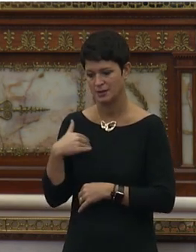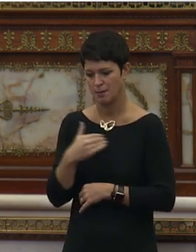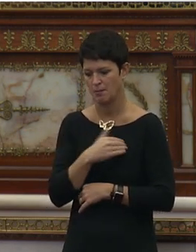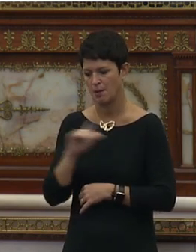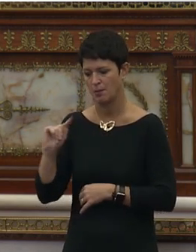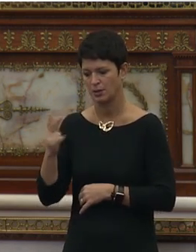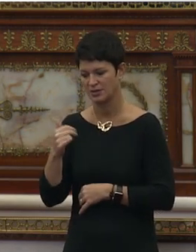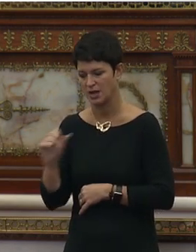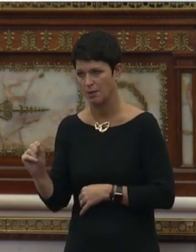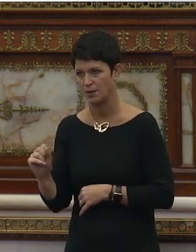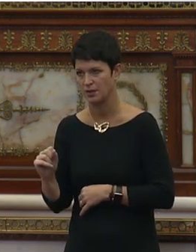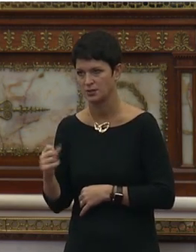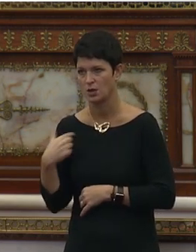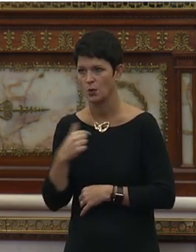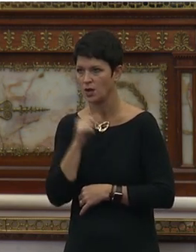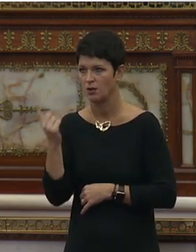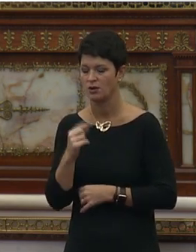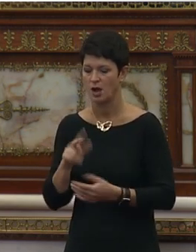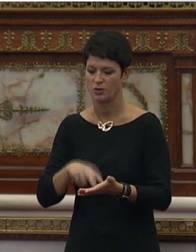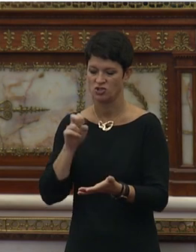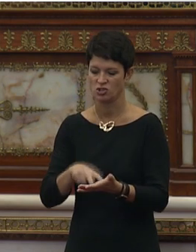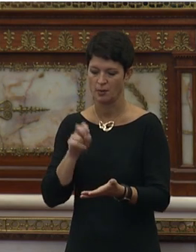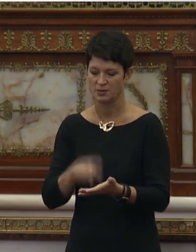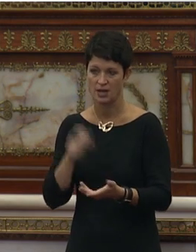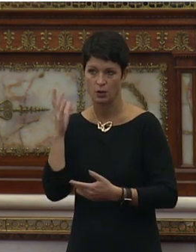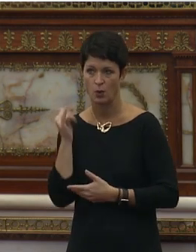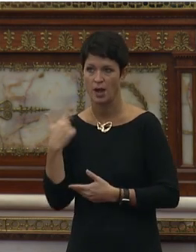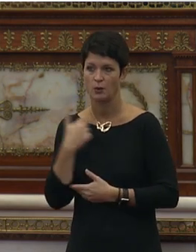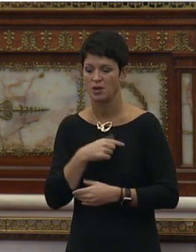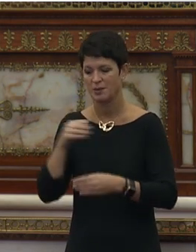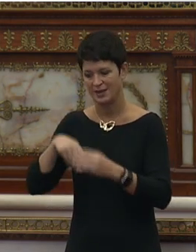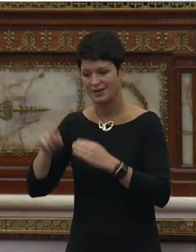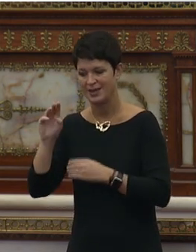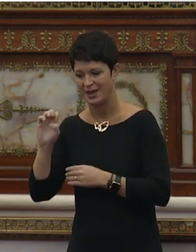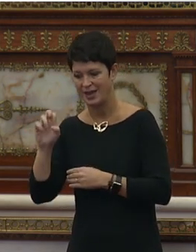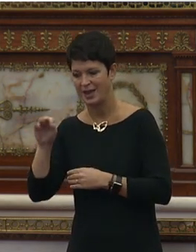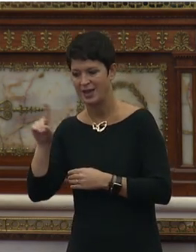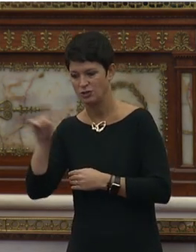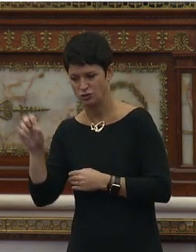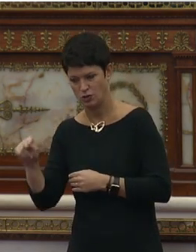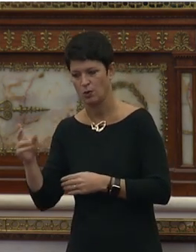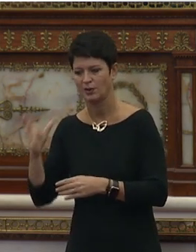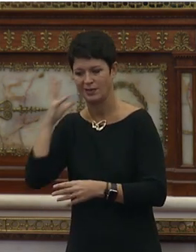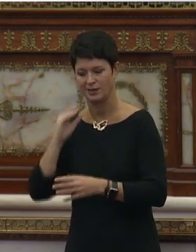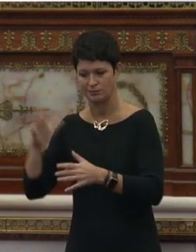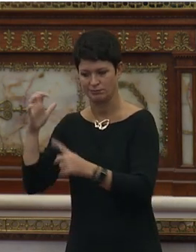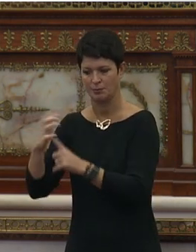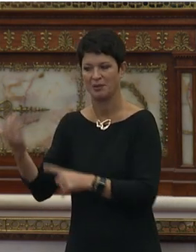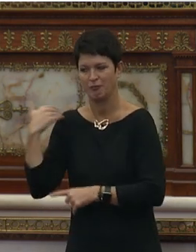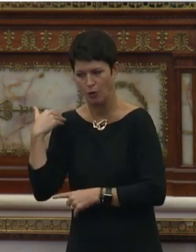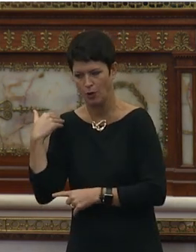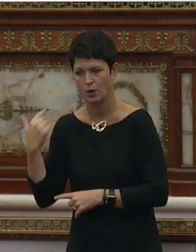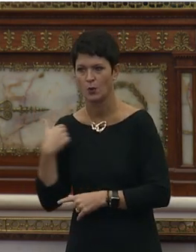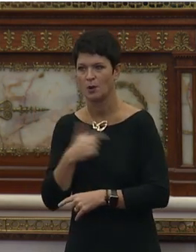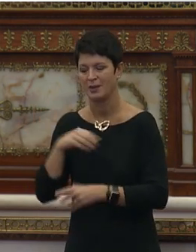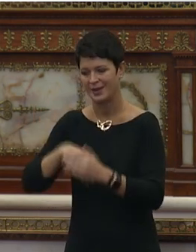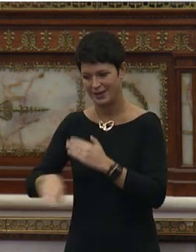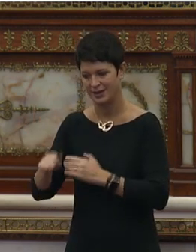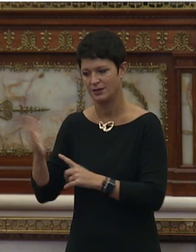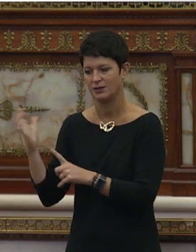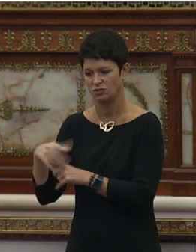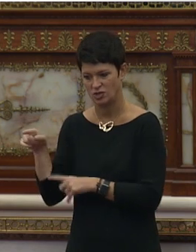Thomas, we don't always jump up and down because we've been in the end zone before. And so we're going to be in the end